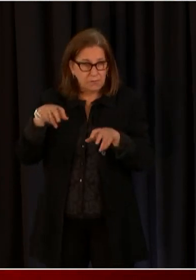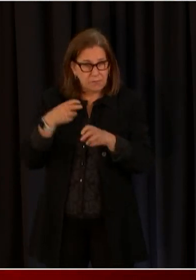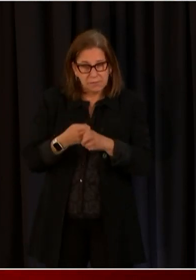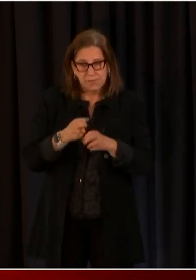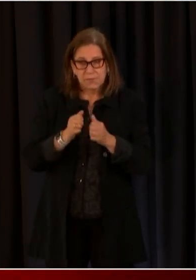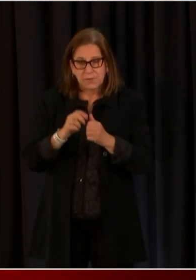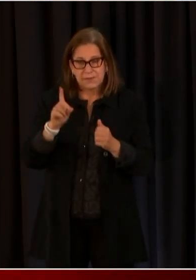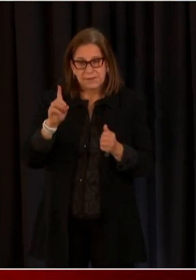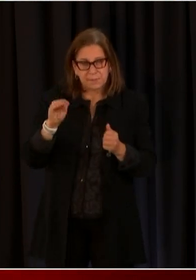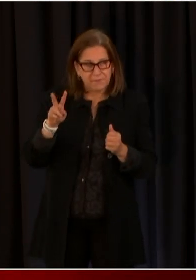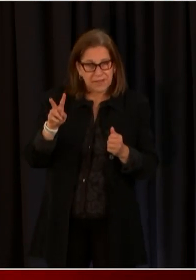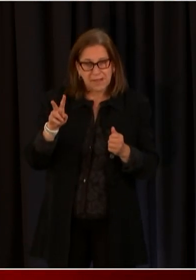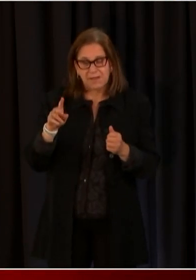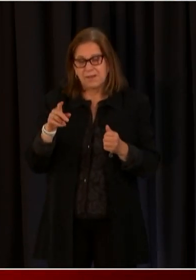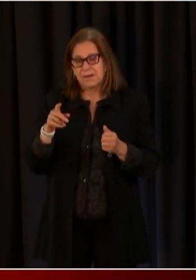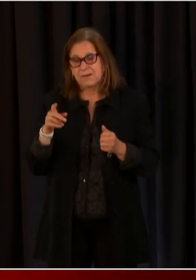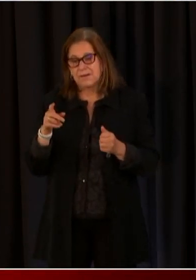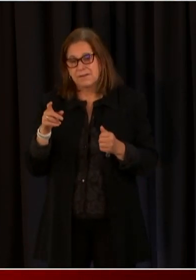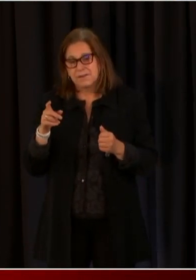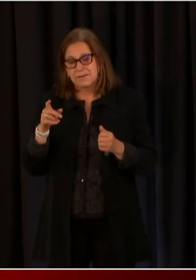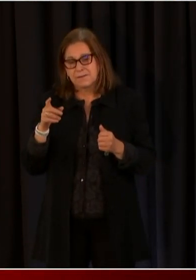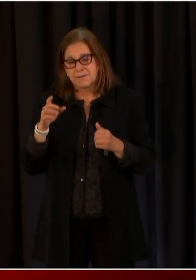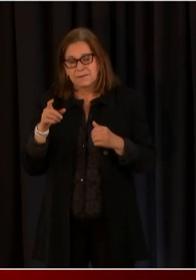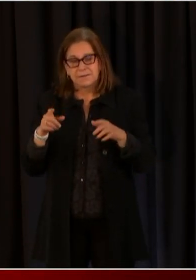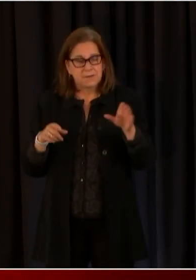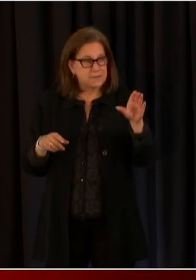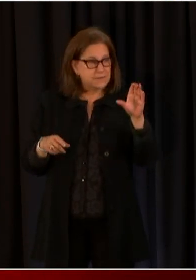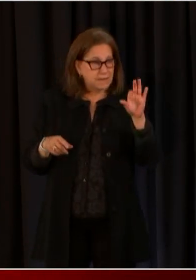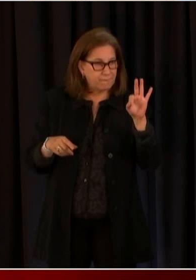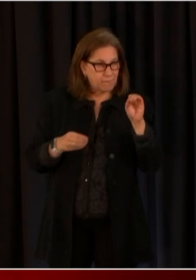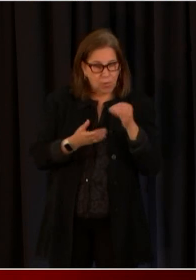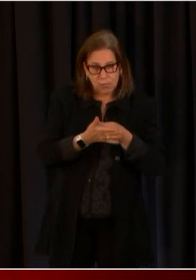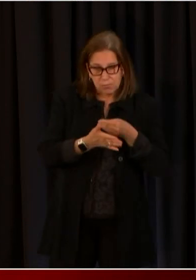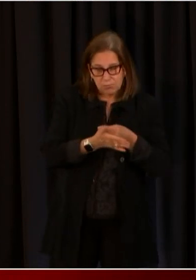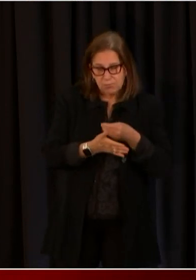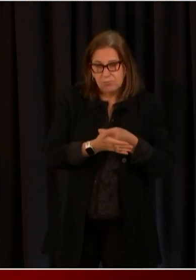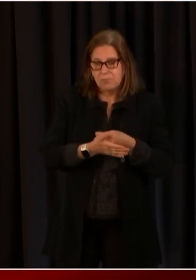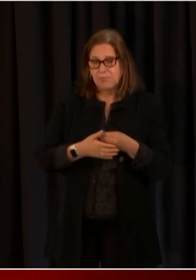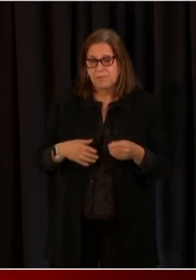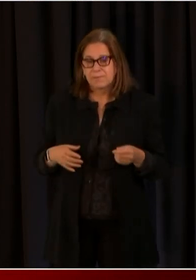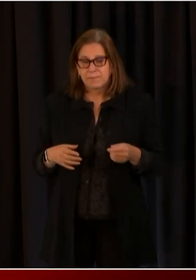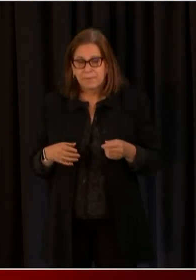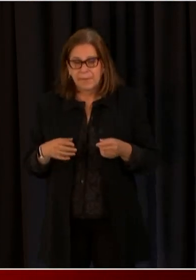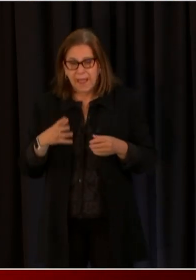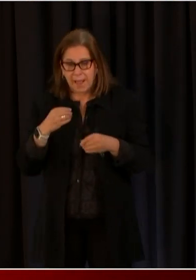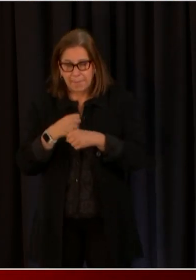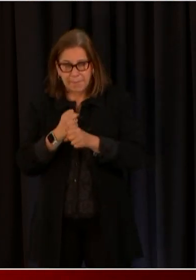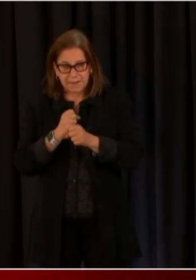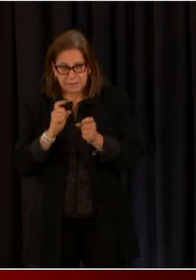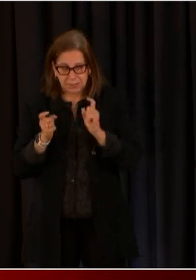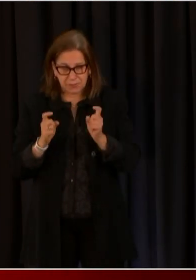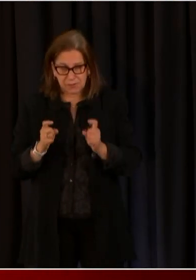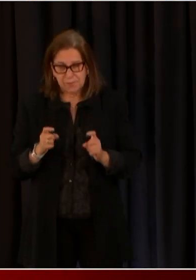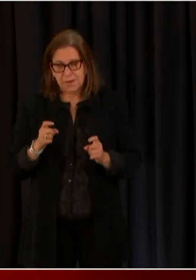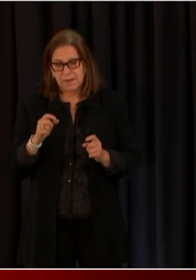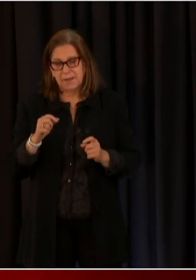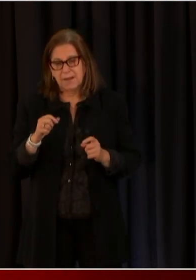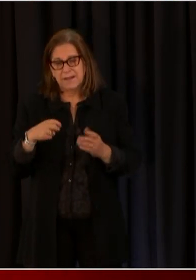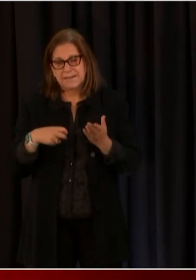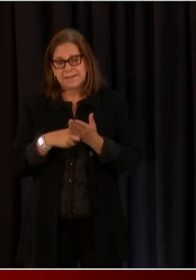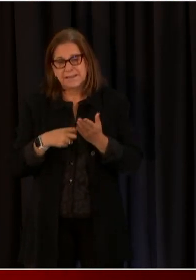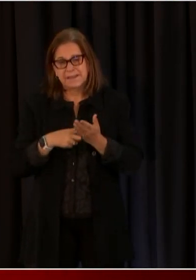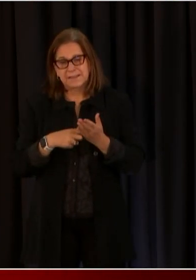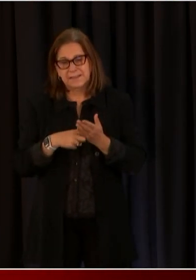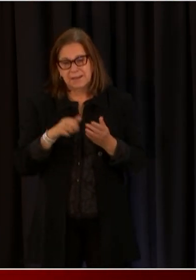budget office, with the OCFO as well, to craft a ticket amnesty program. I also want